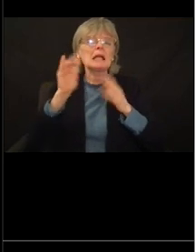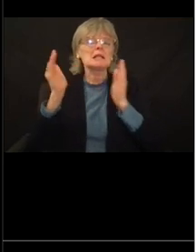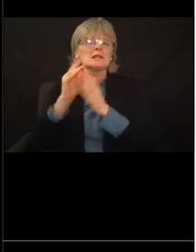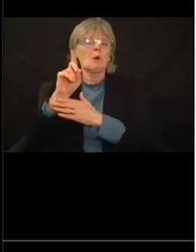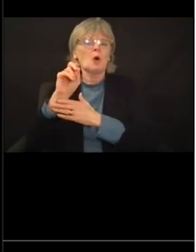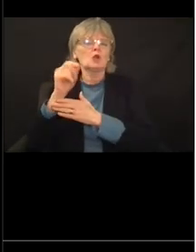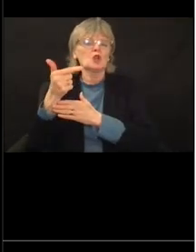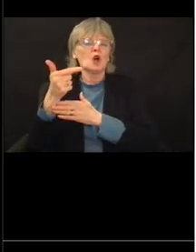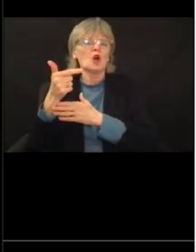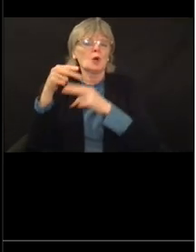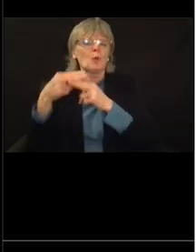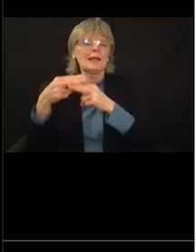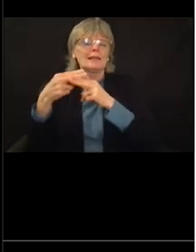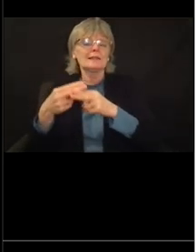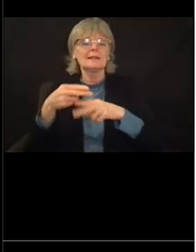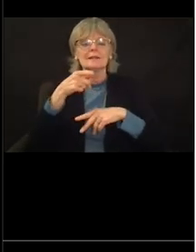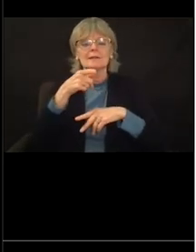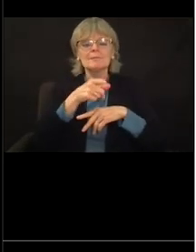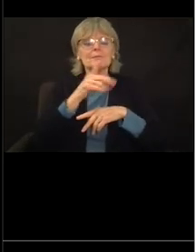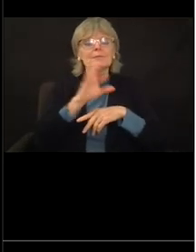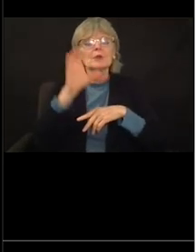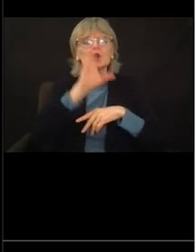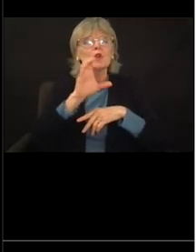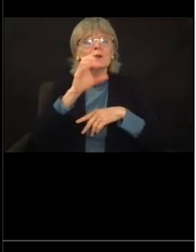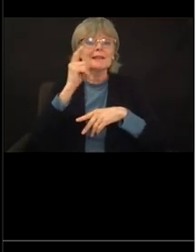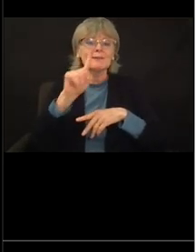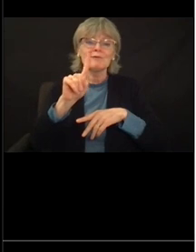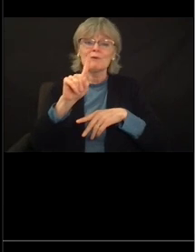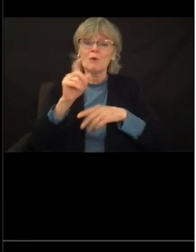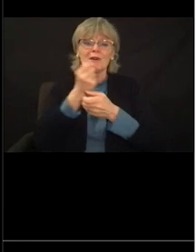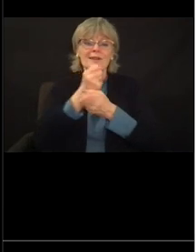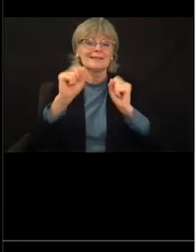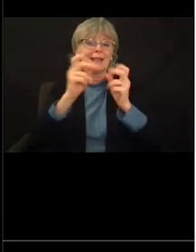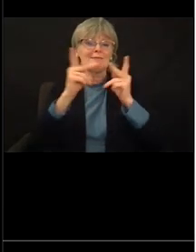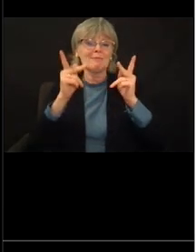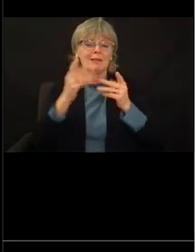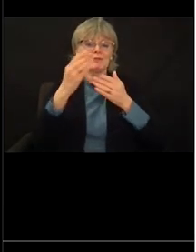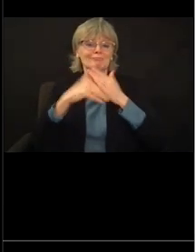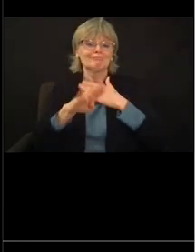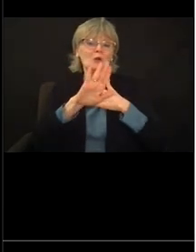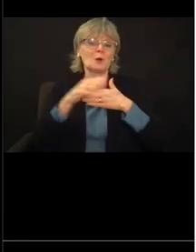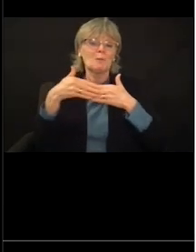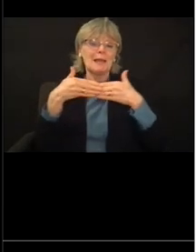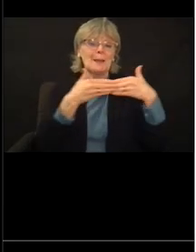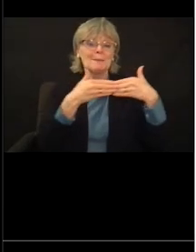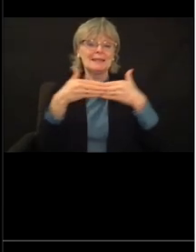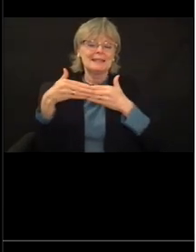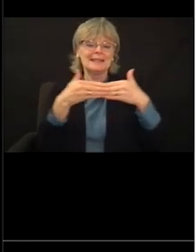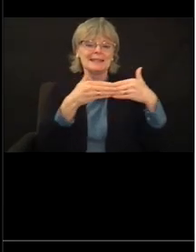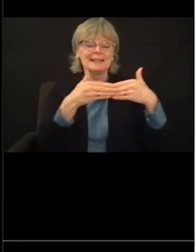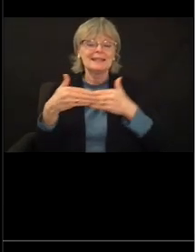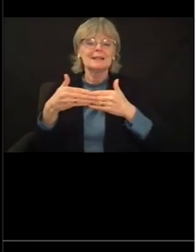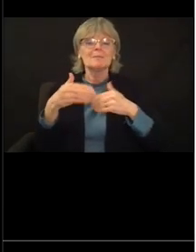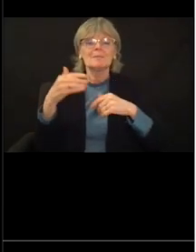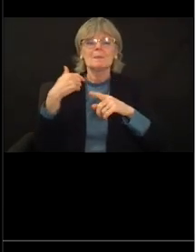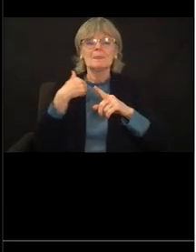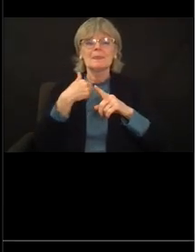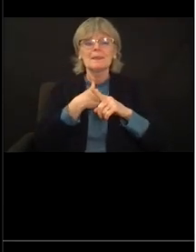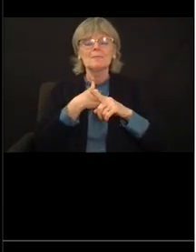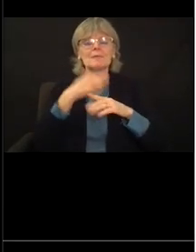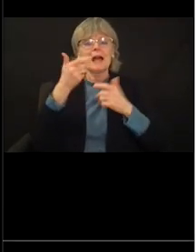born. And she was just looking for a safe place to have her baby. And so what we asked the public